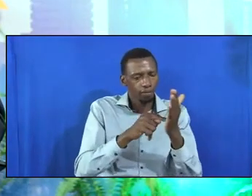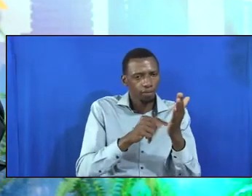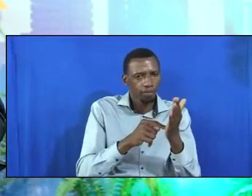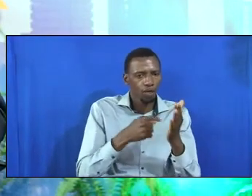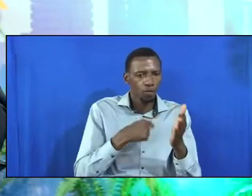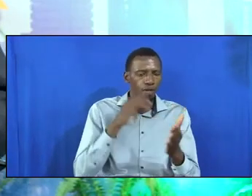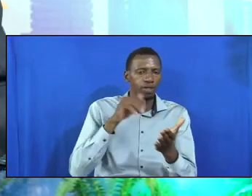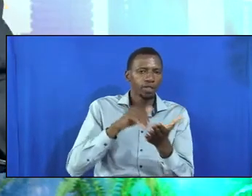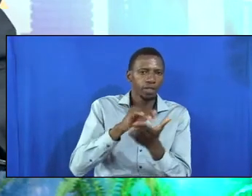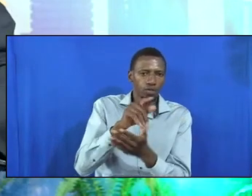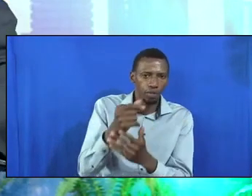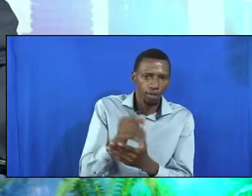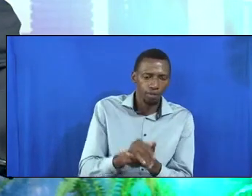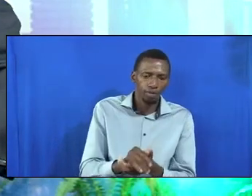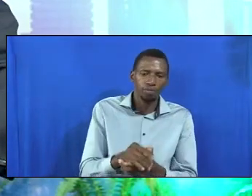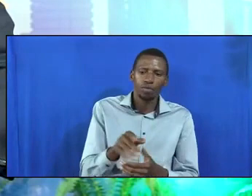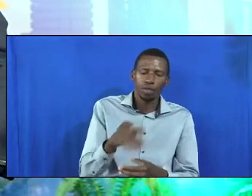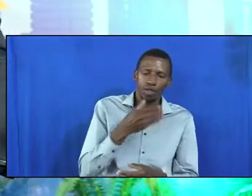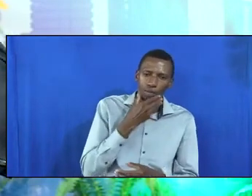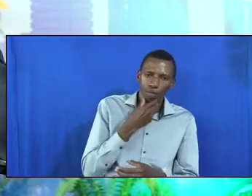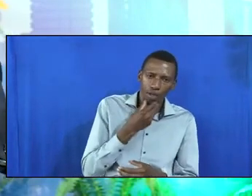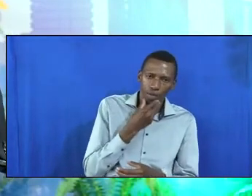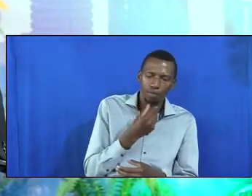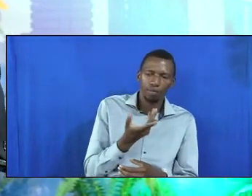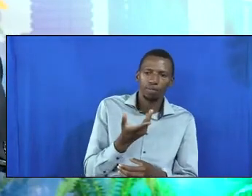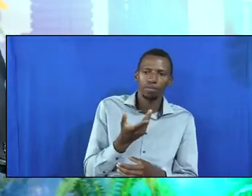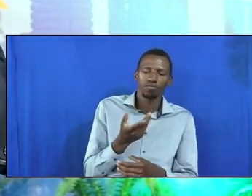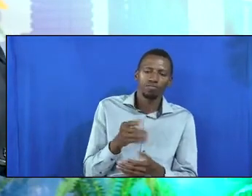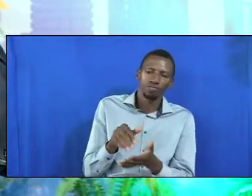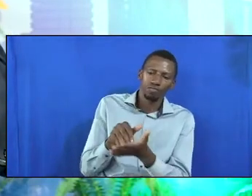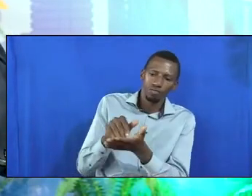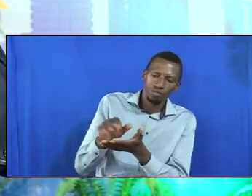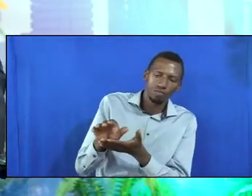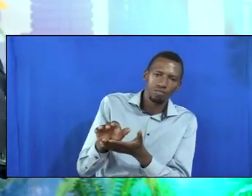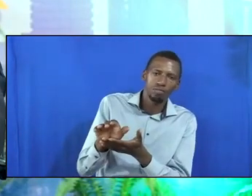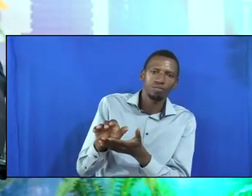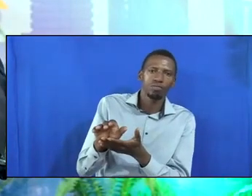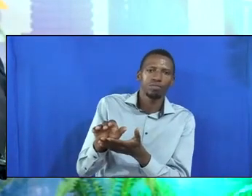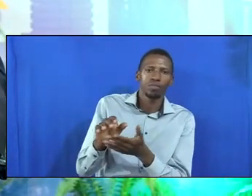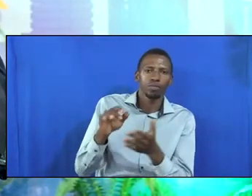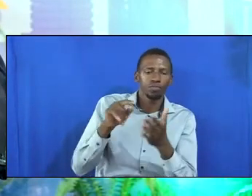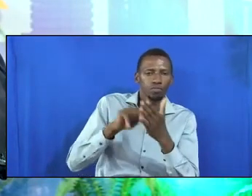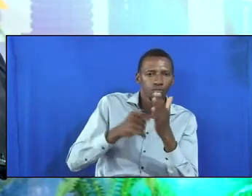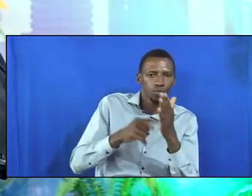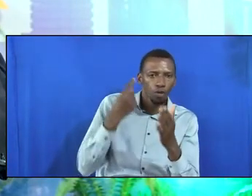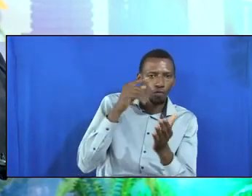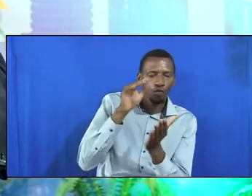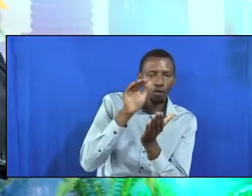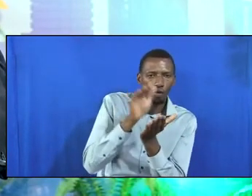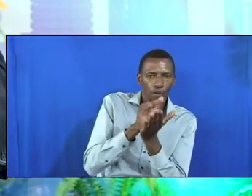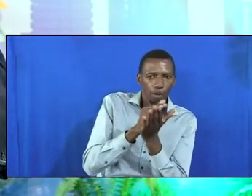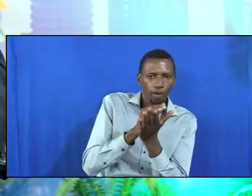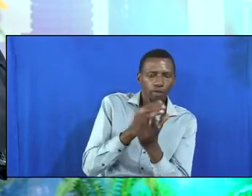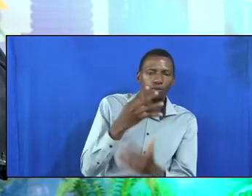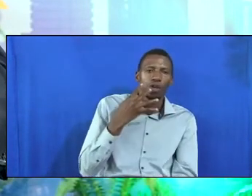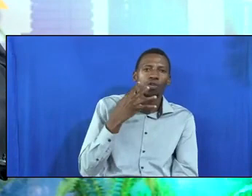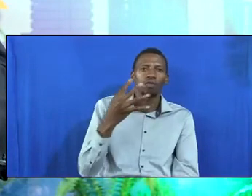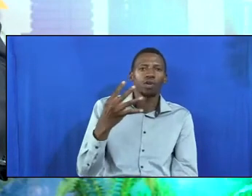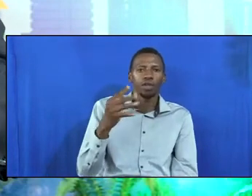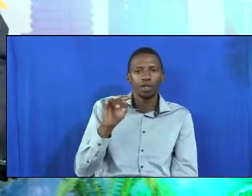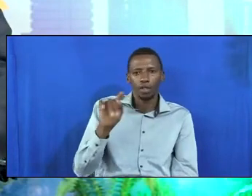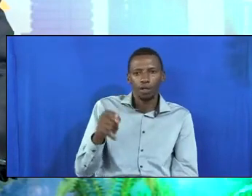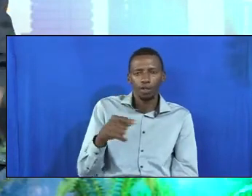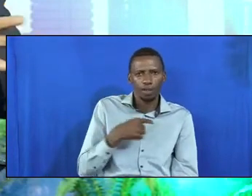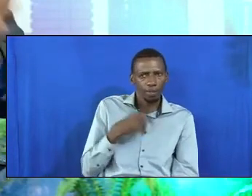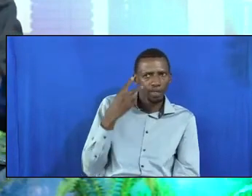an invoice to him, an invoice of Kenya shillings, 400,000. And from your faces, I can see it's